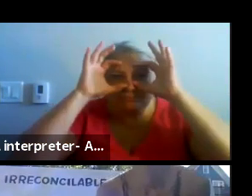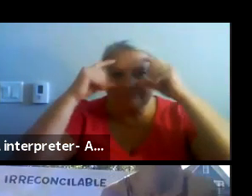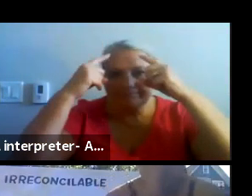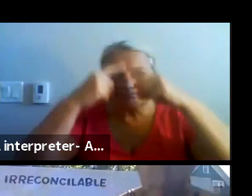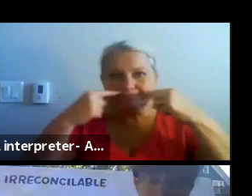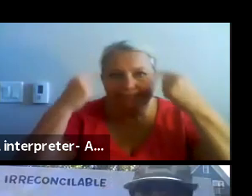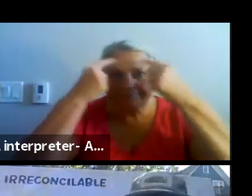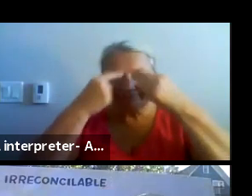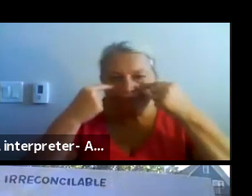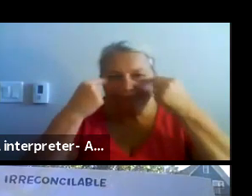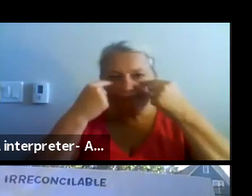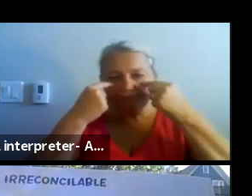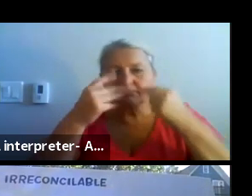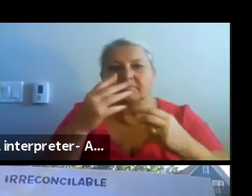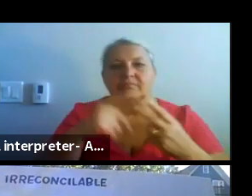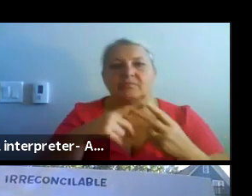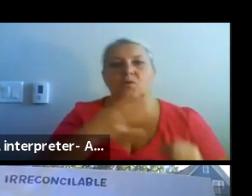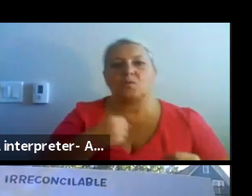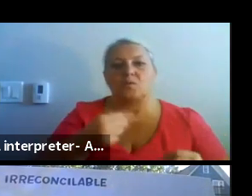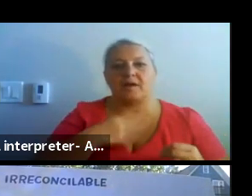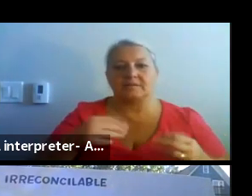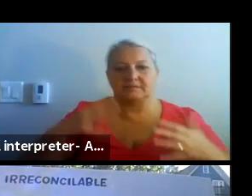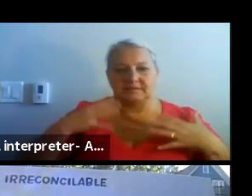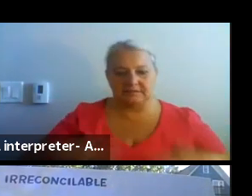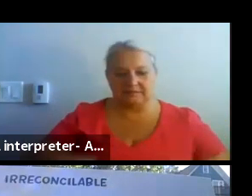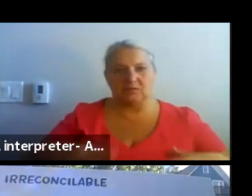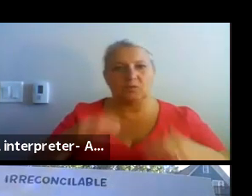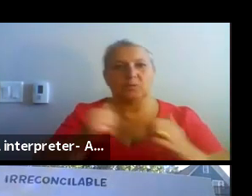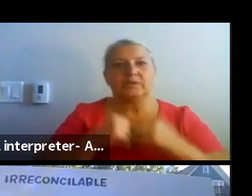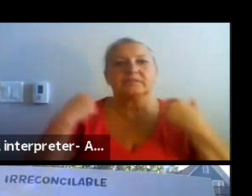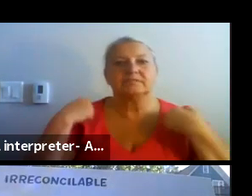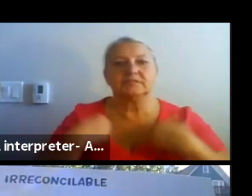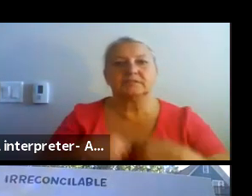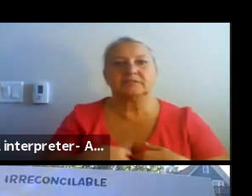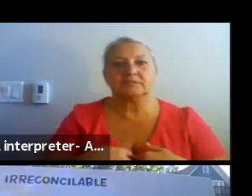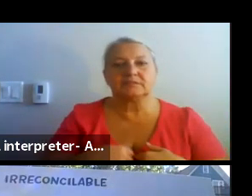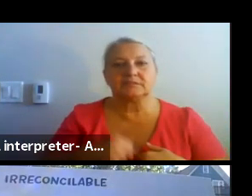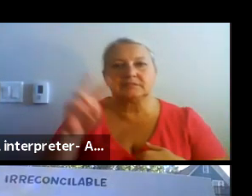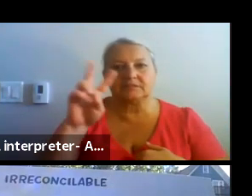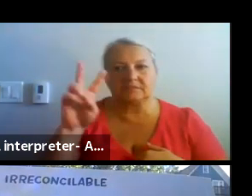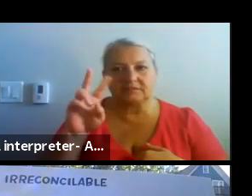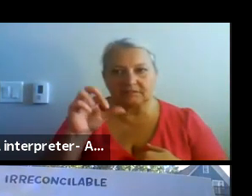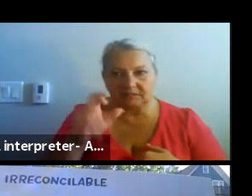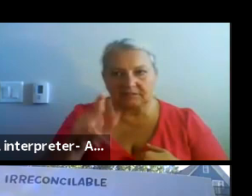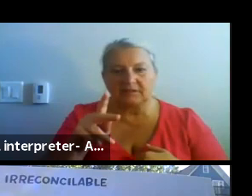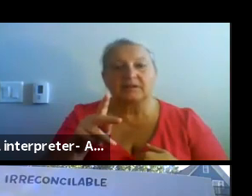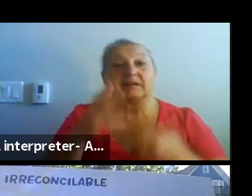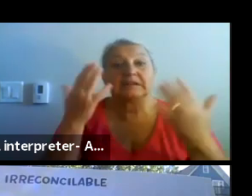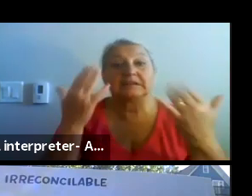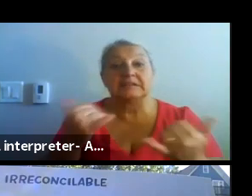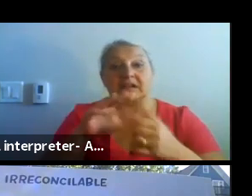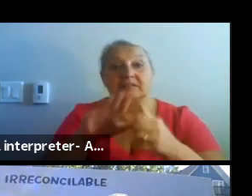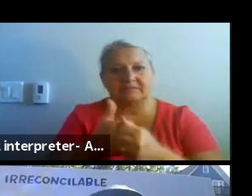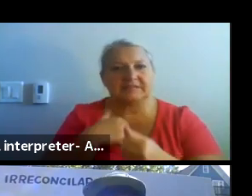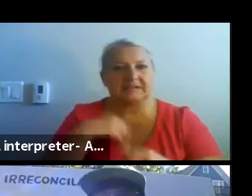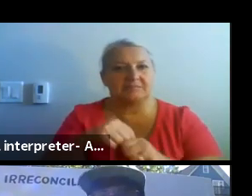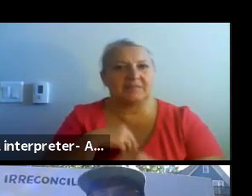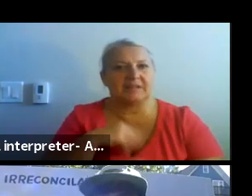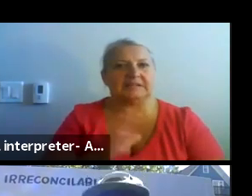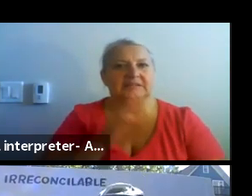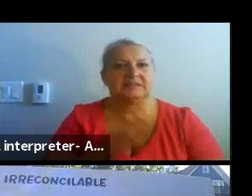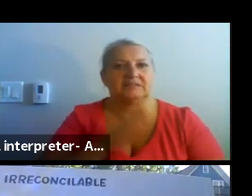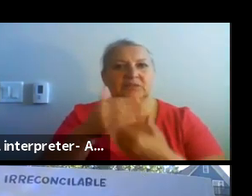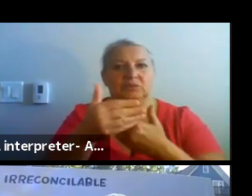and a white linen shirt with a V-neck. I'm in my living room, which